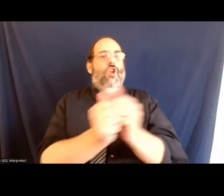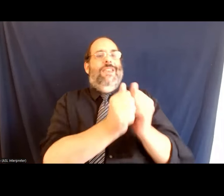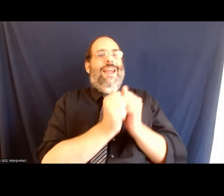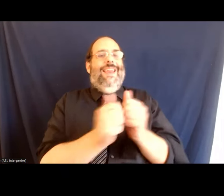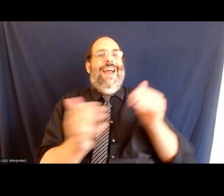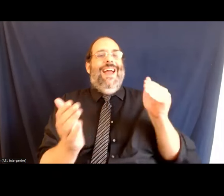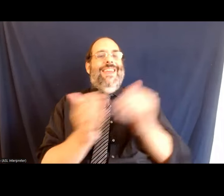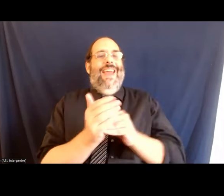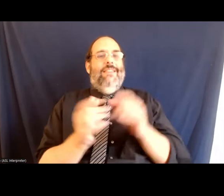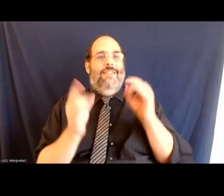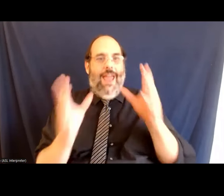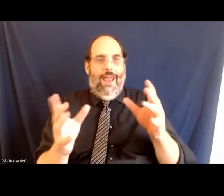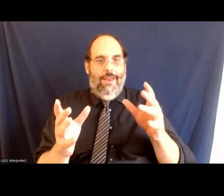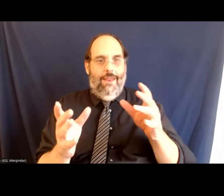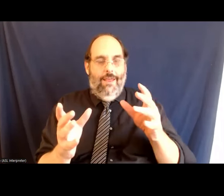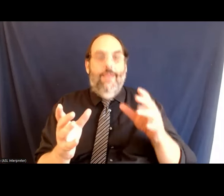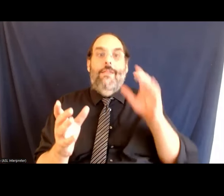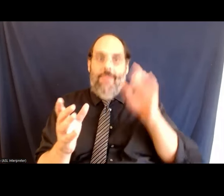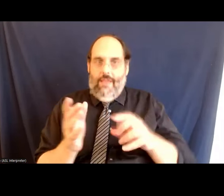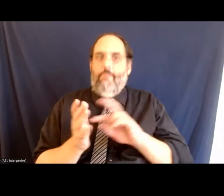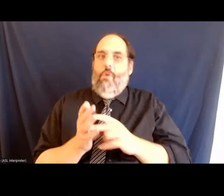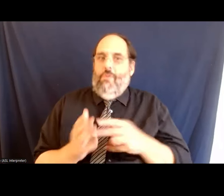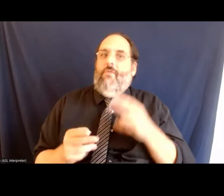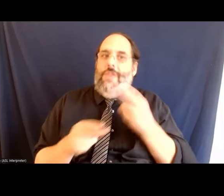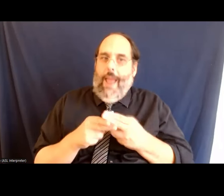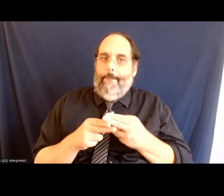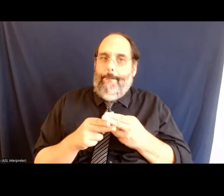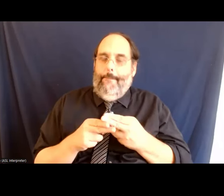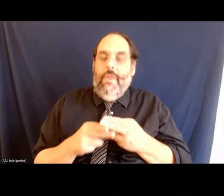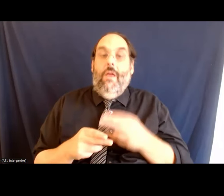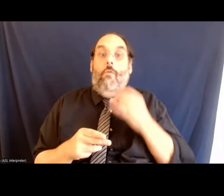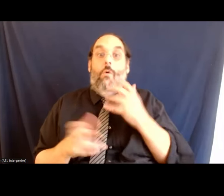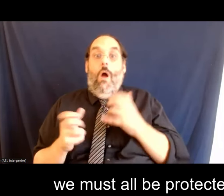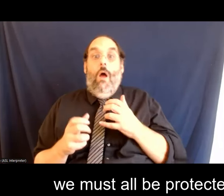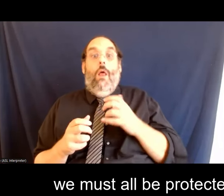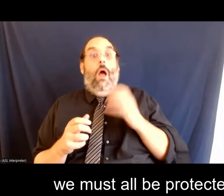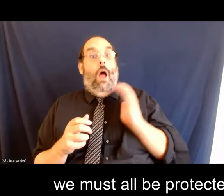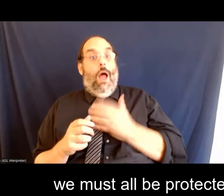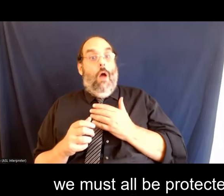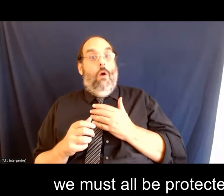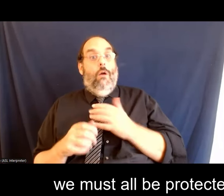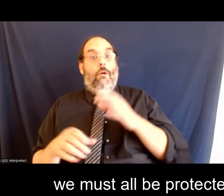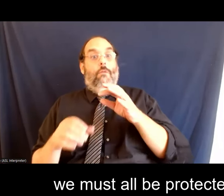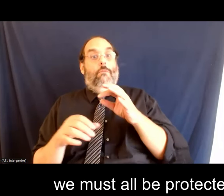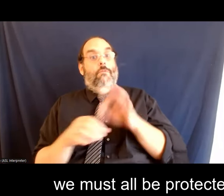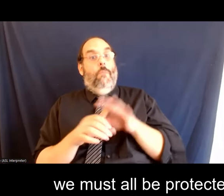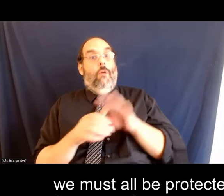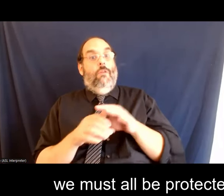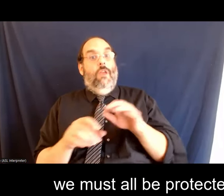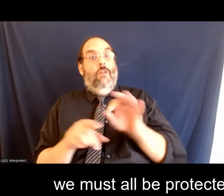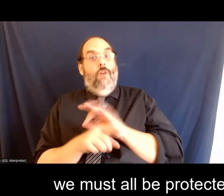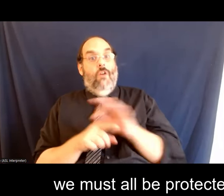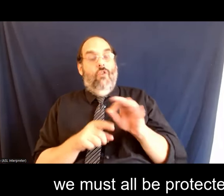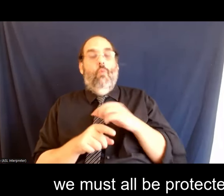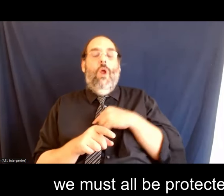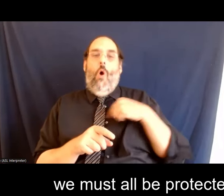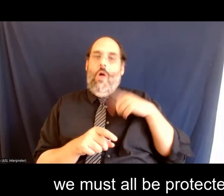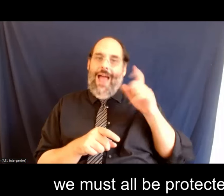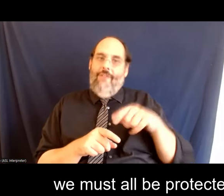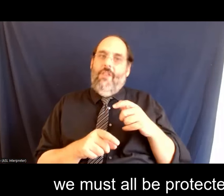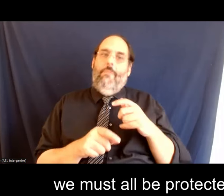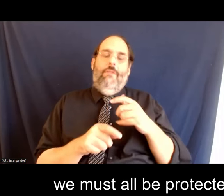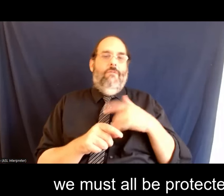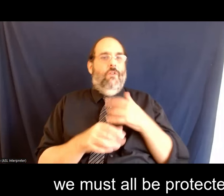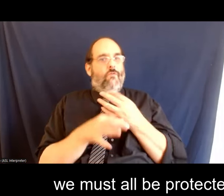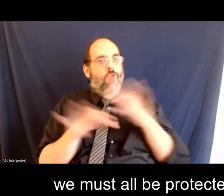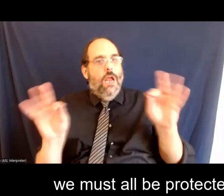no accident. For our democracy to function, we must all be protected in our right to live free from hate-fueled